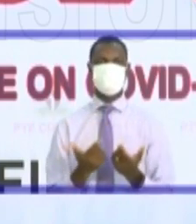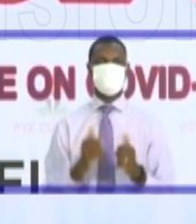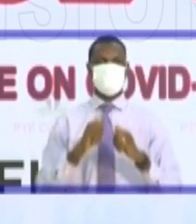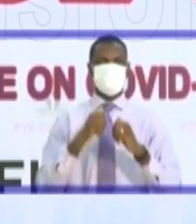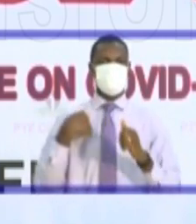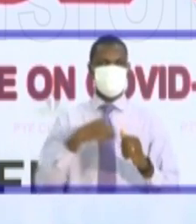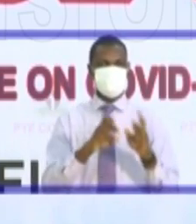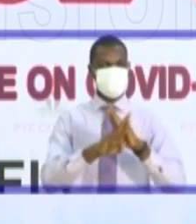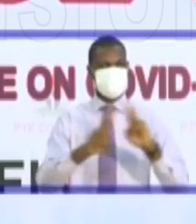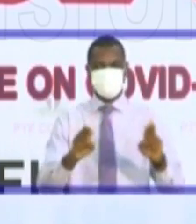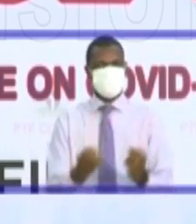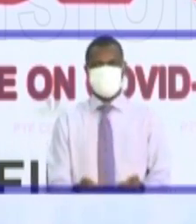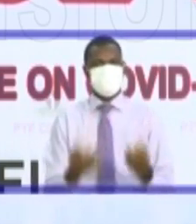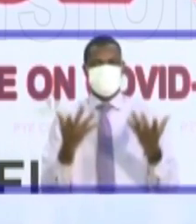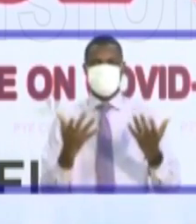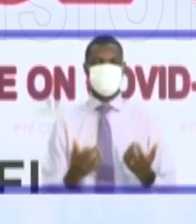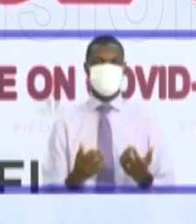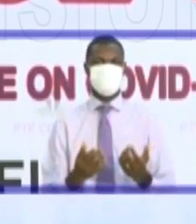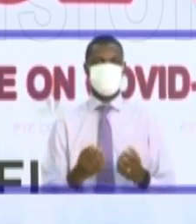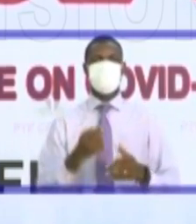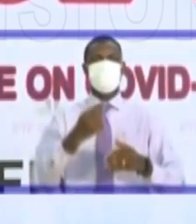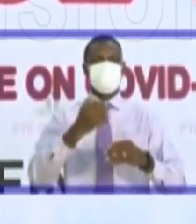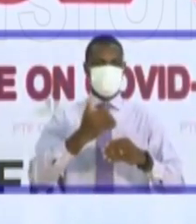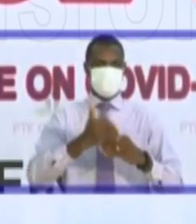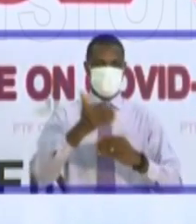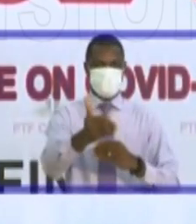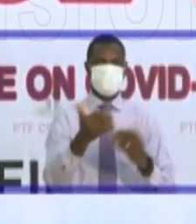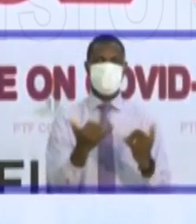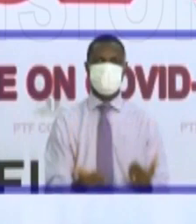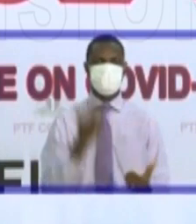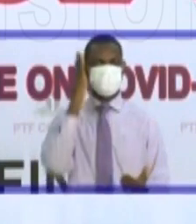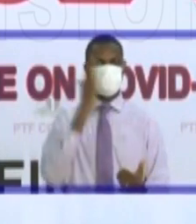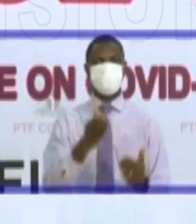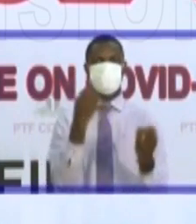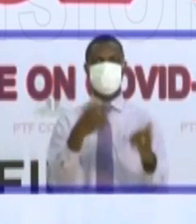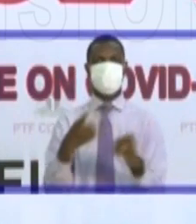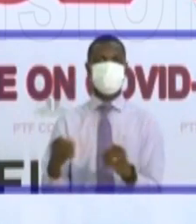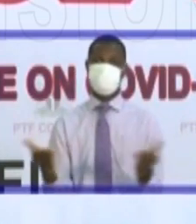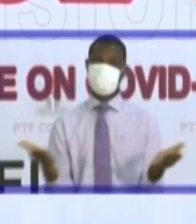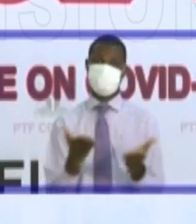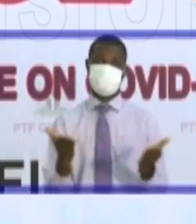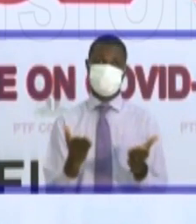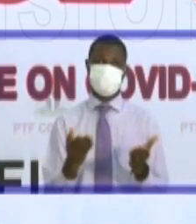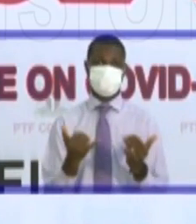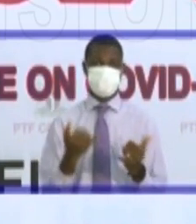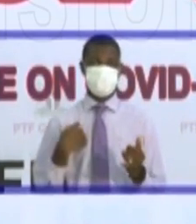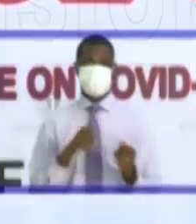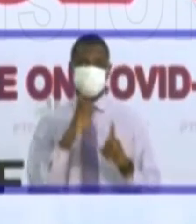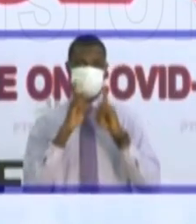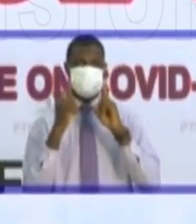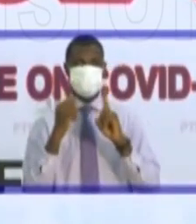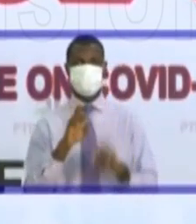readiness, and next steps to take. As we speak, the